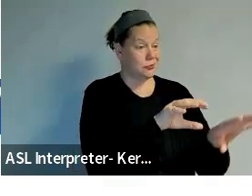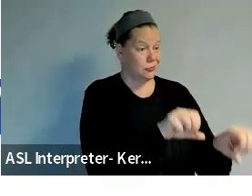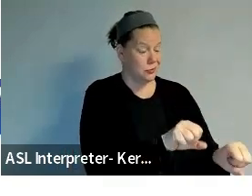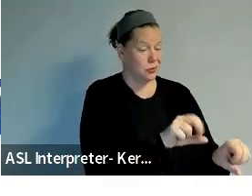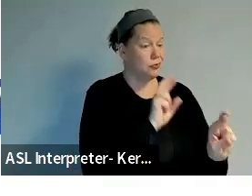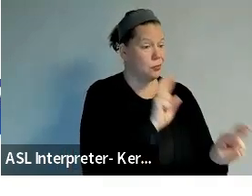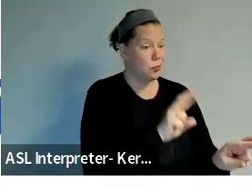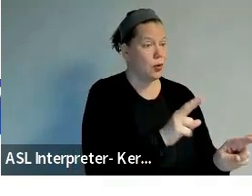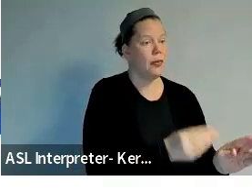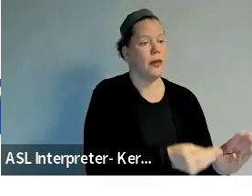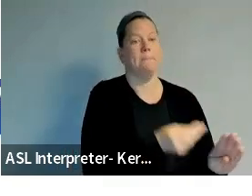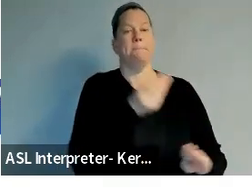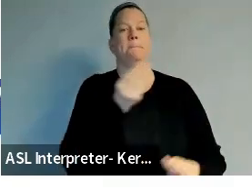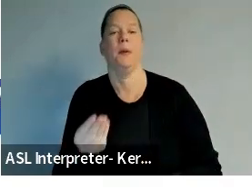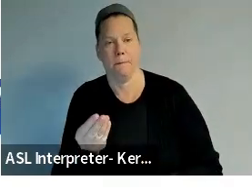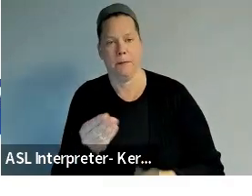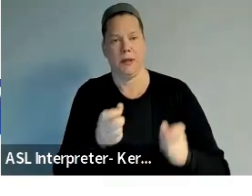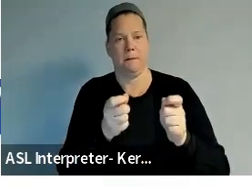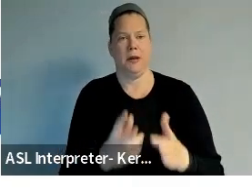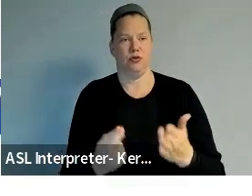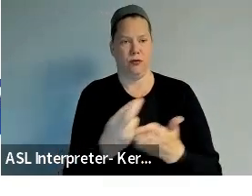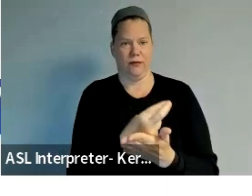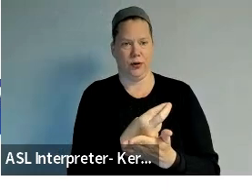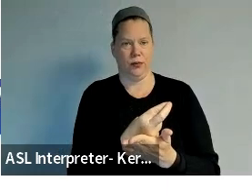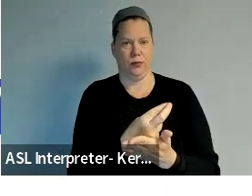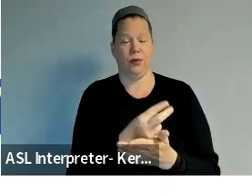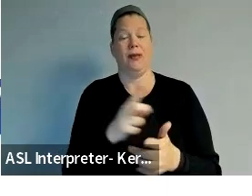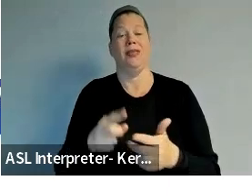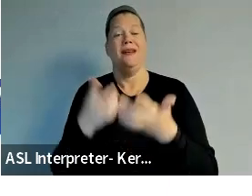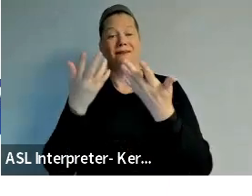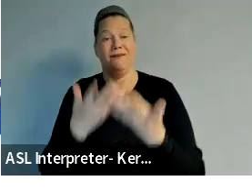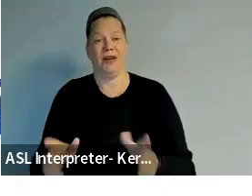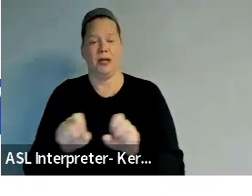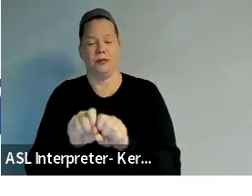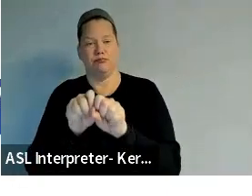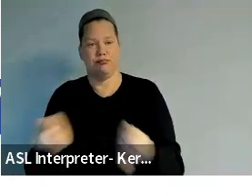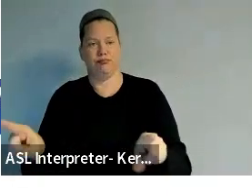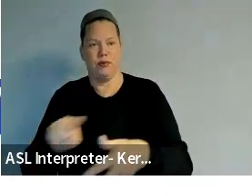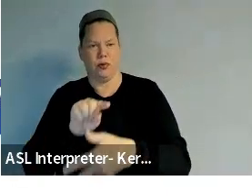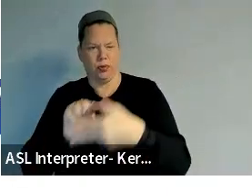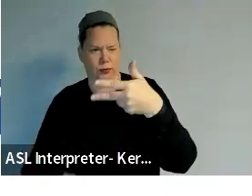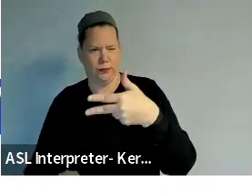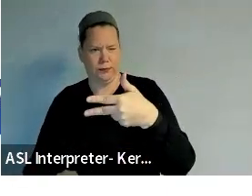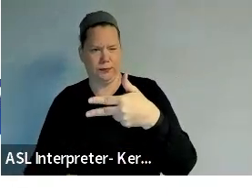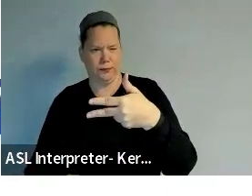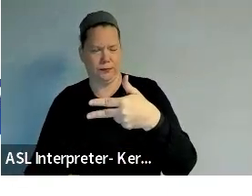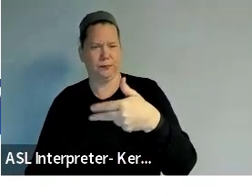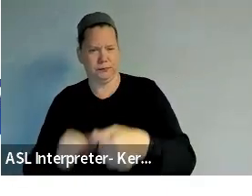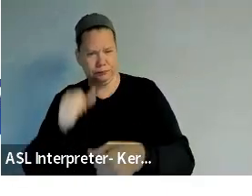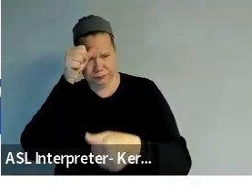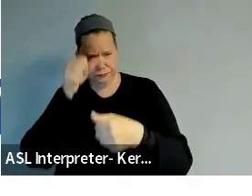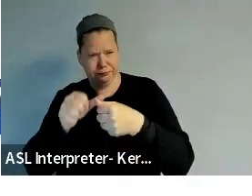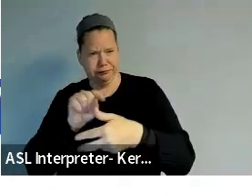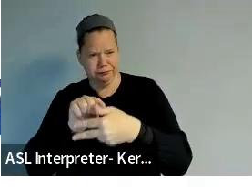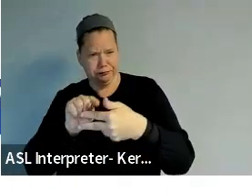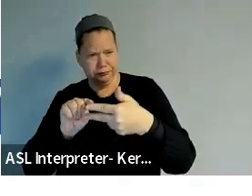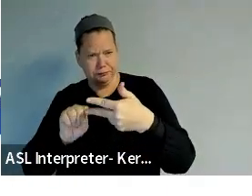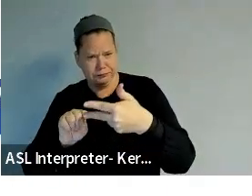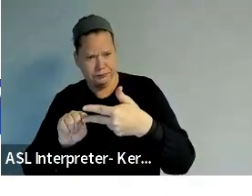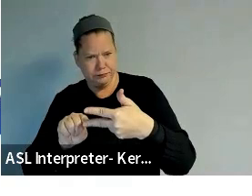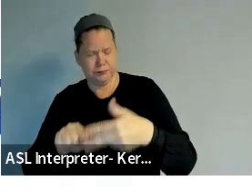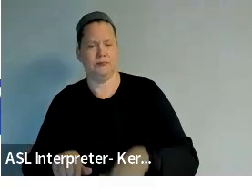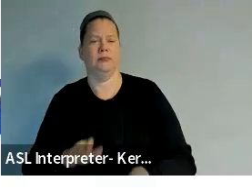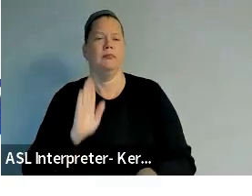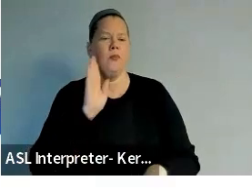area office review, human rights committee review, and the commissioner review can be